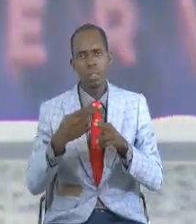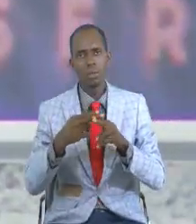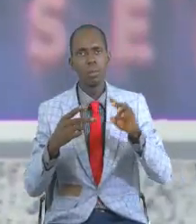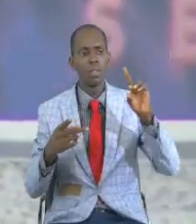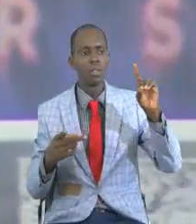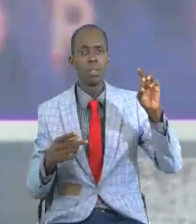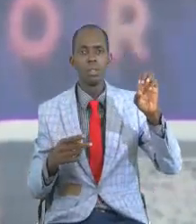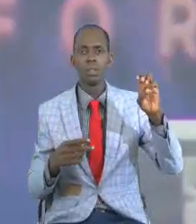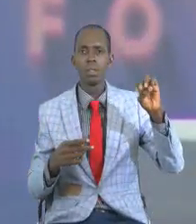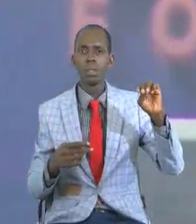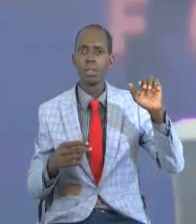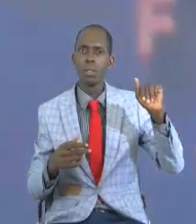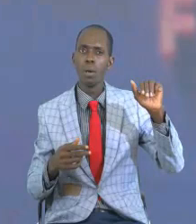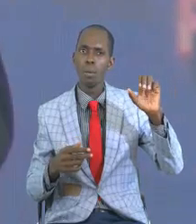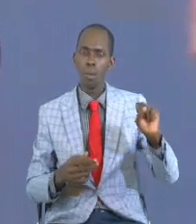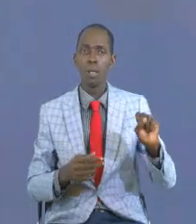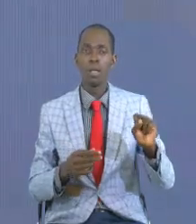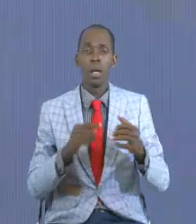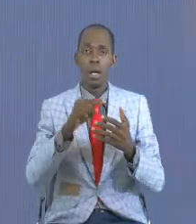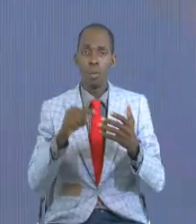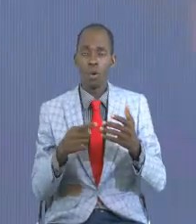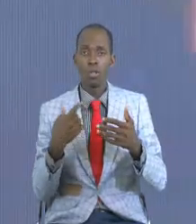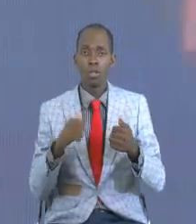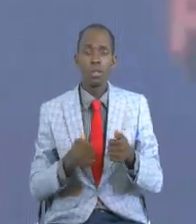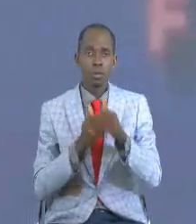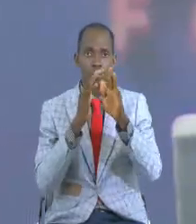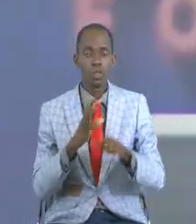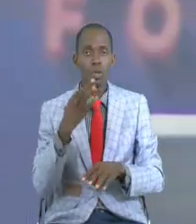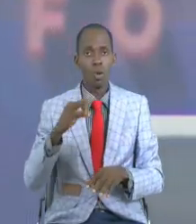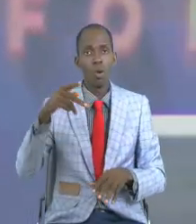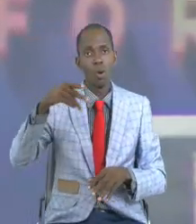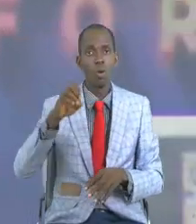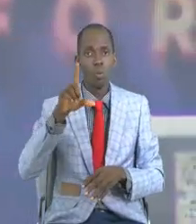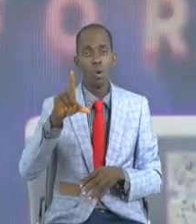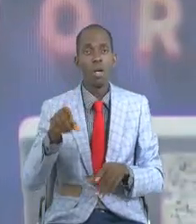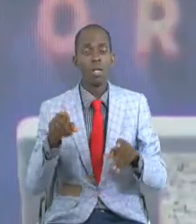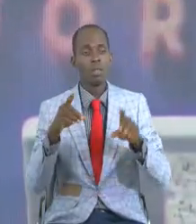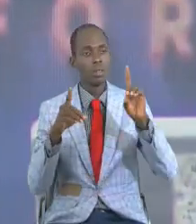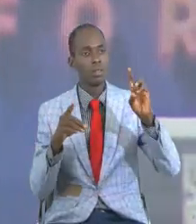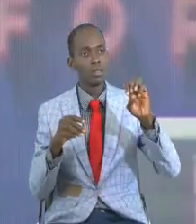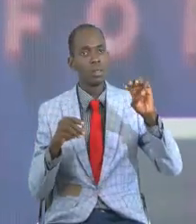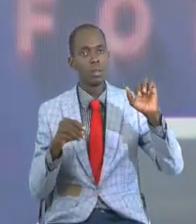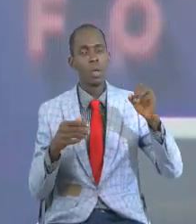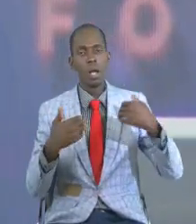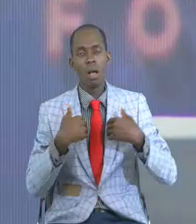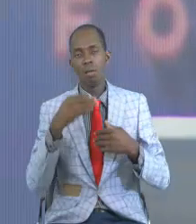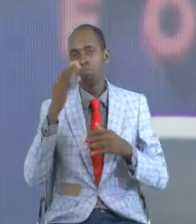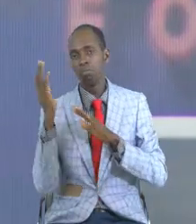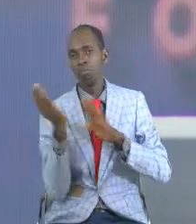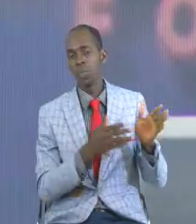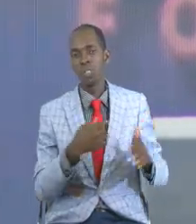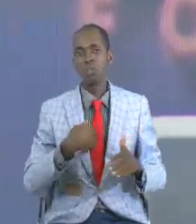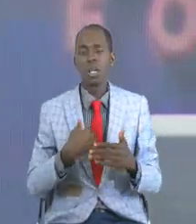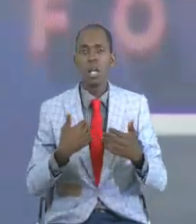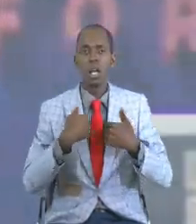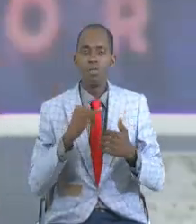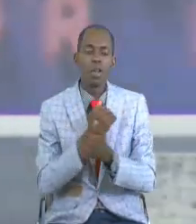libras of paul the apostles demons has forsaken me having lodged this present